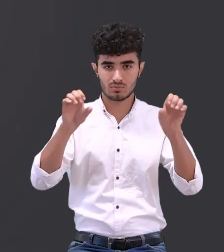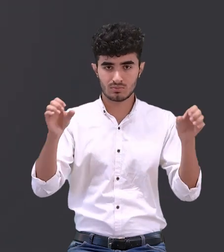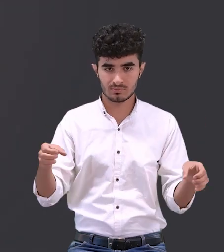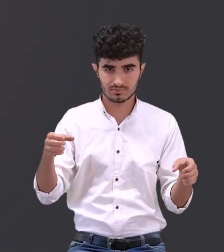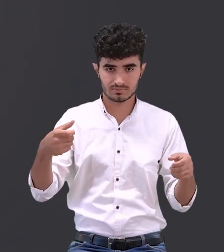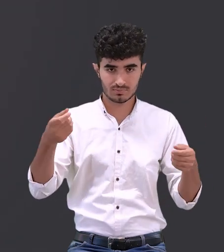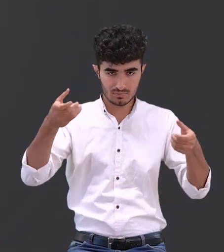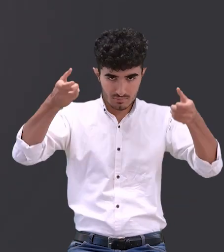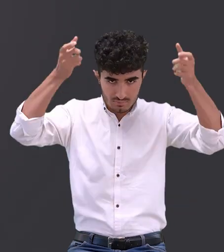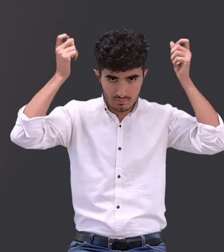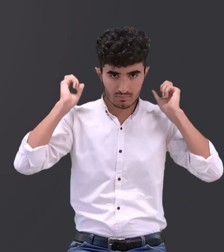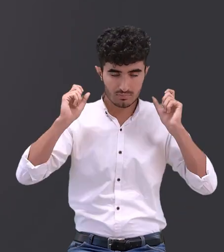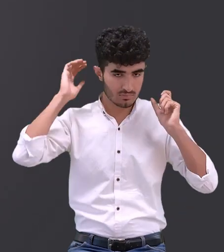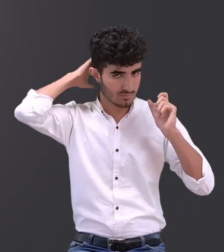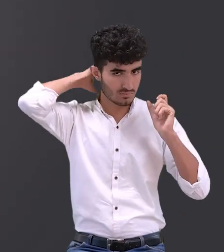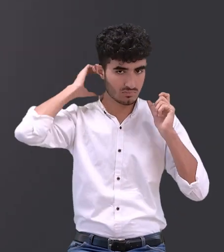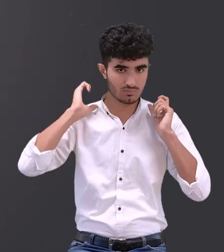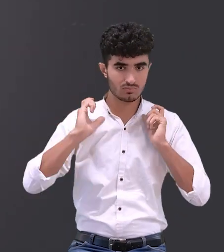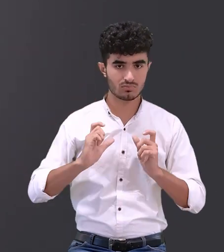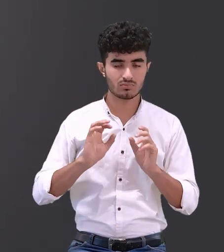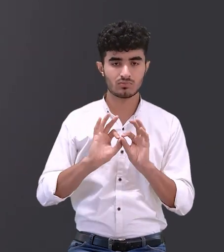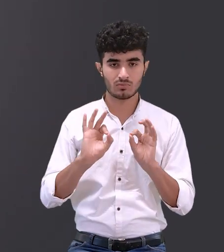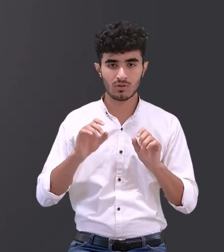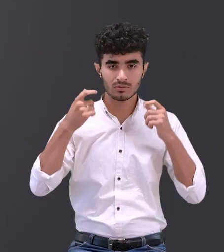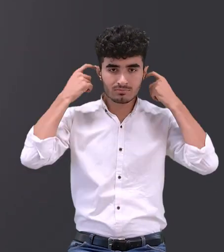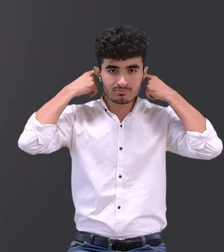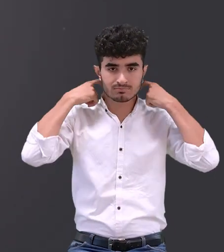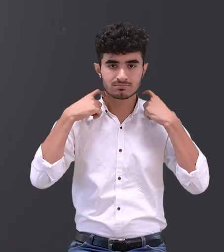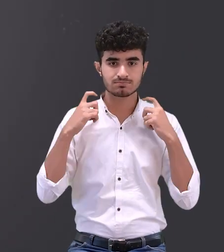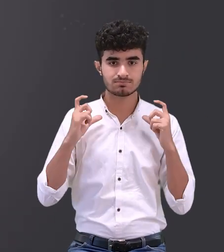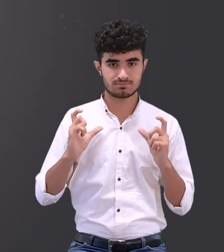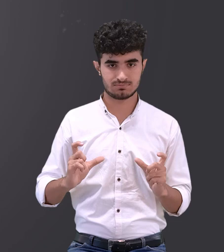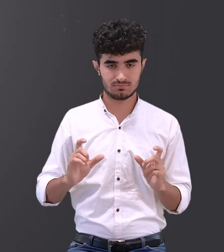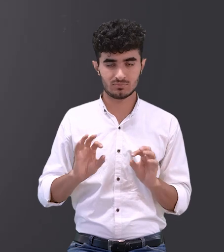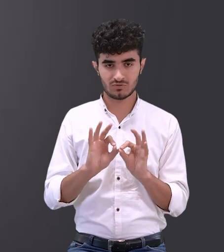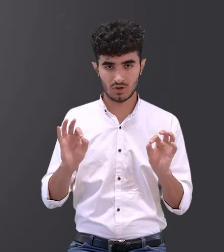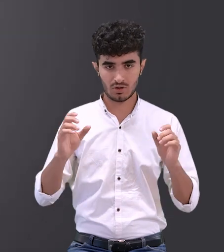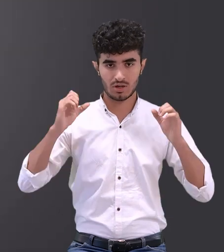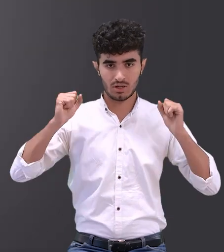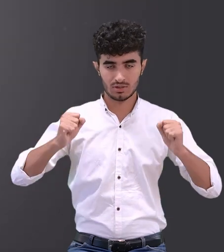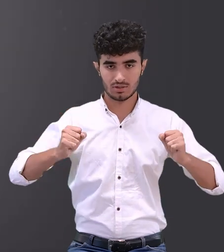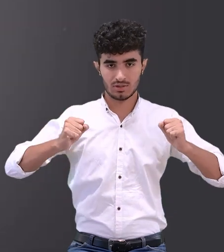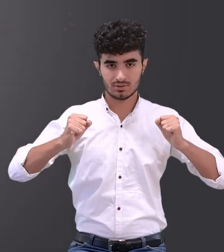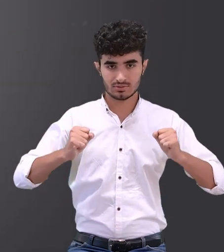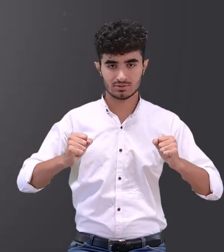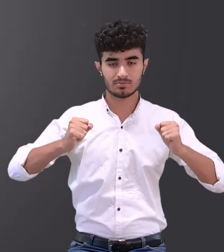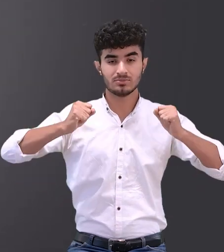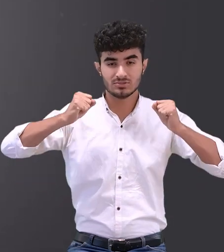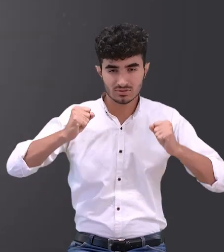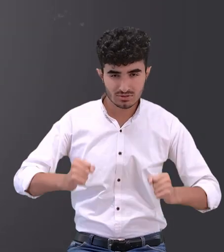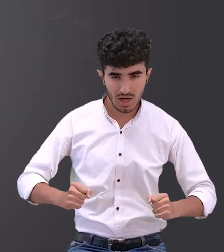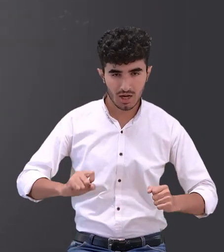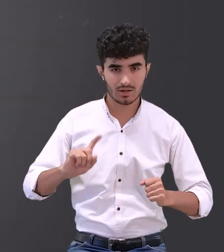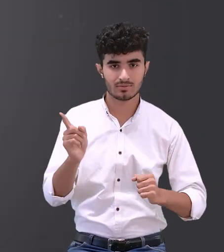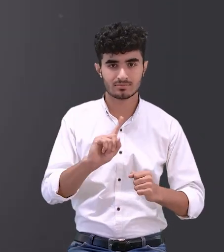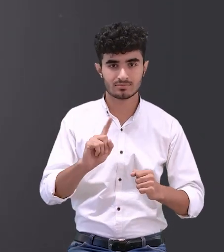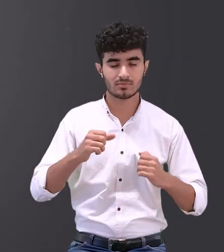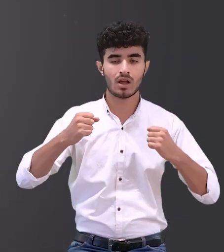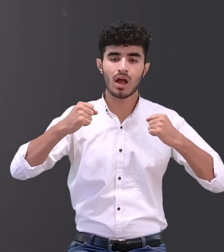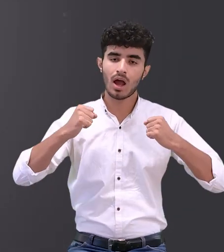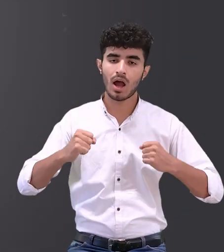neck. Now here, we're not pulling the towel down. We just let the weight of the hands or the arms pull the towel down on its